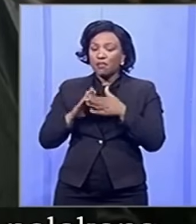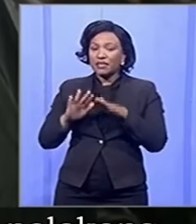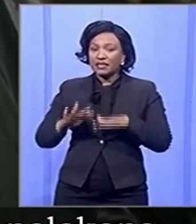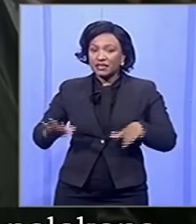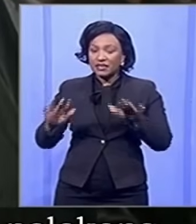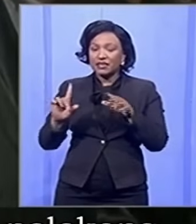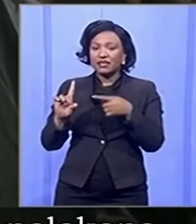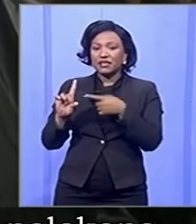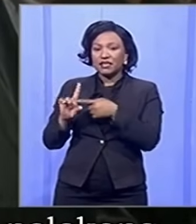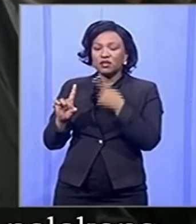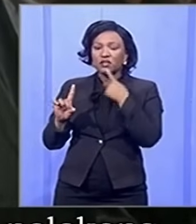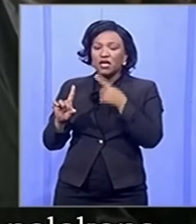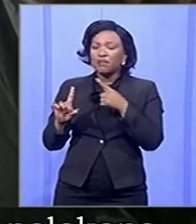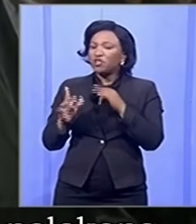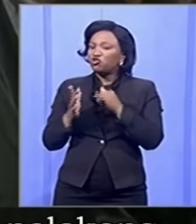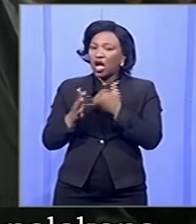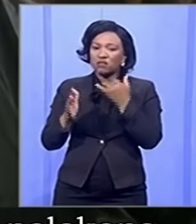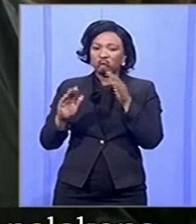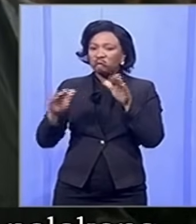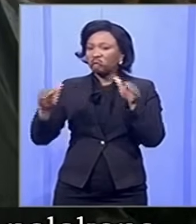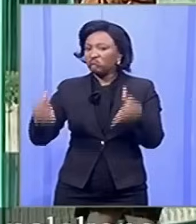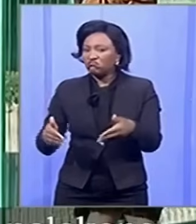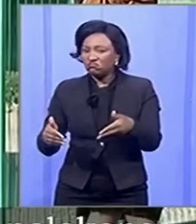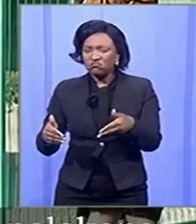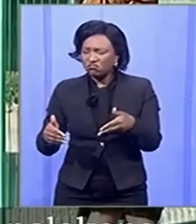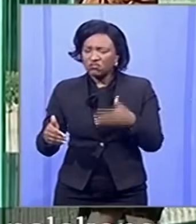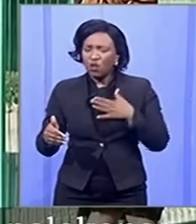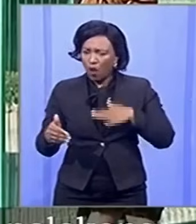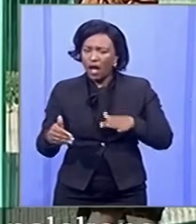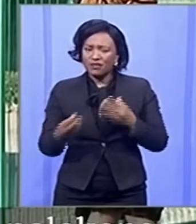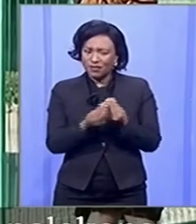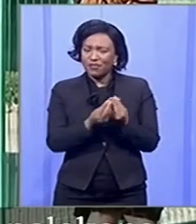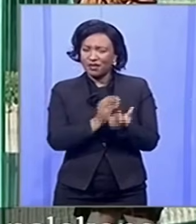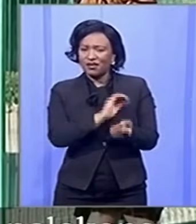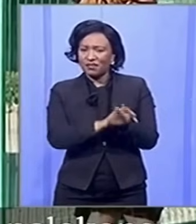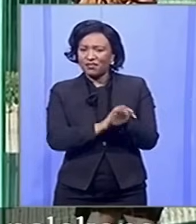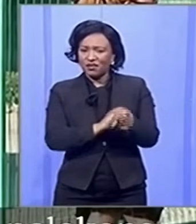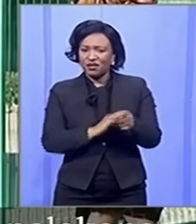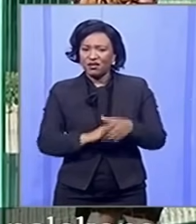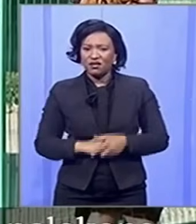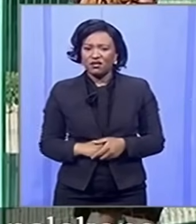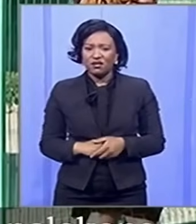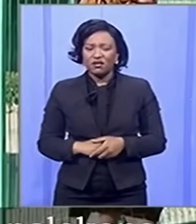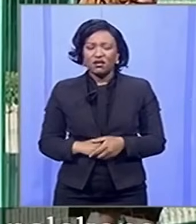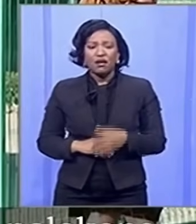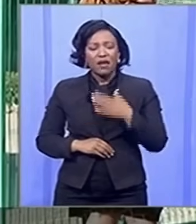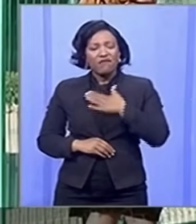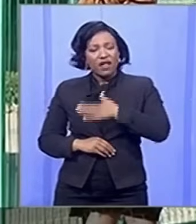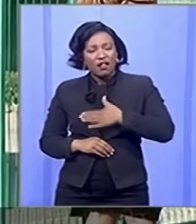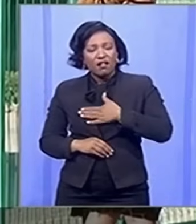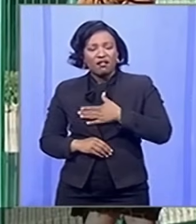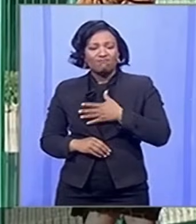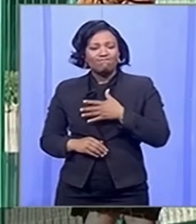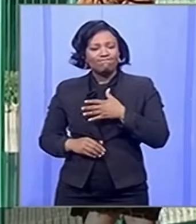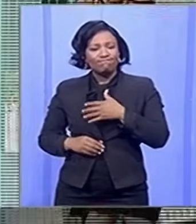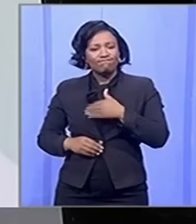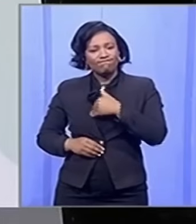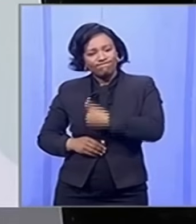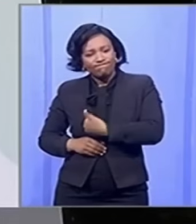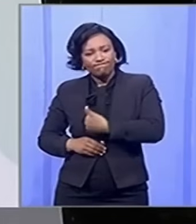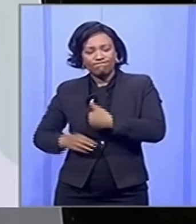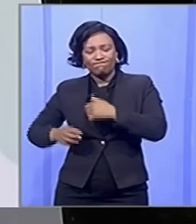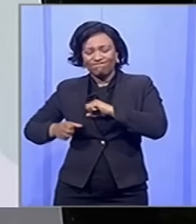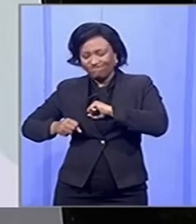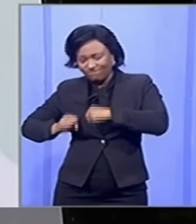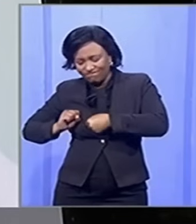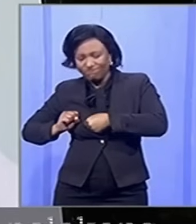se fetoge lefela ba tsoma toka. I'm hurt. I'm not going to be okay anytime soon, my sister. I don't want to